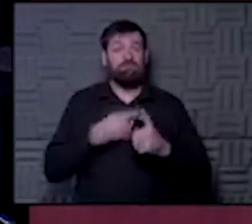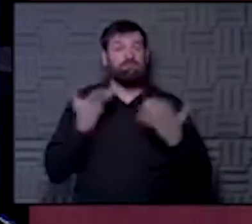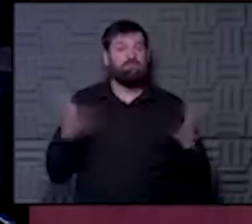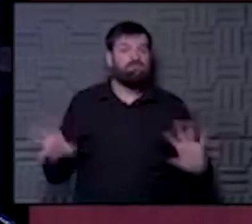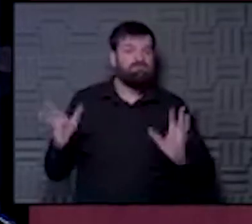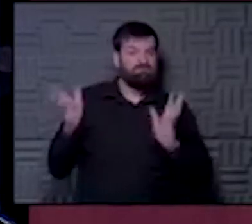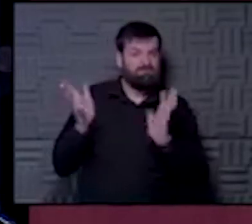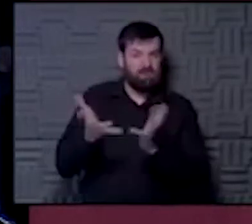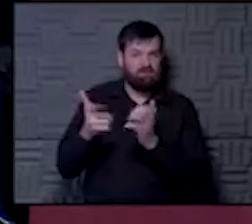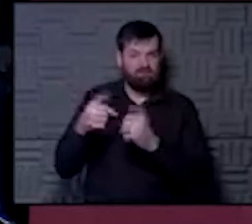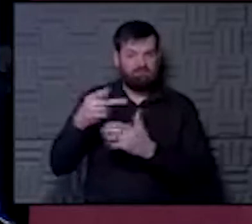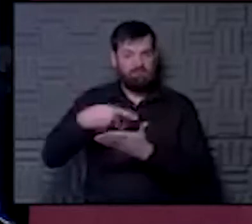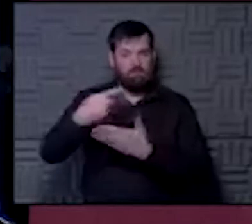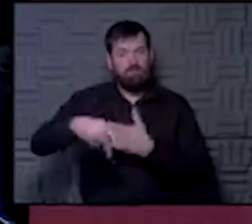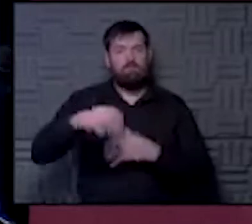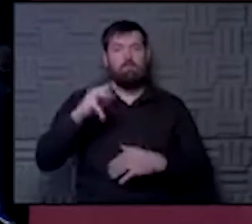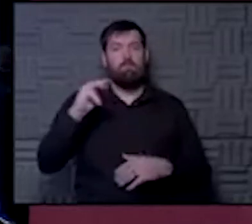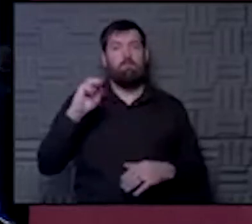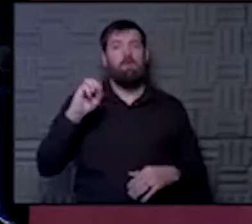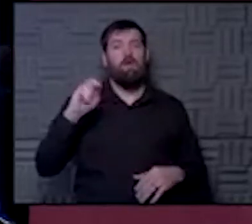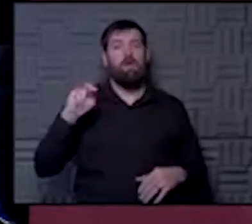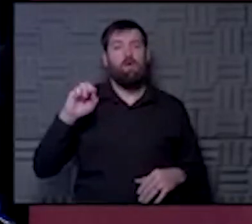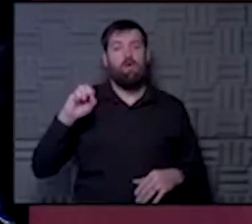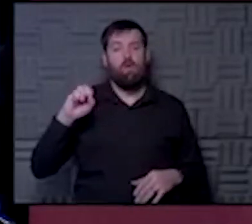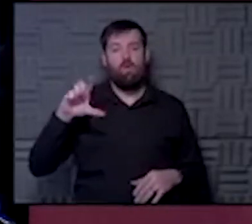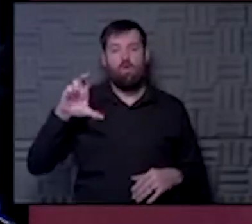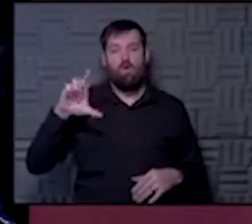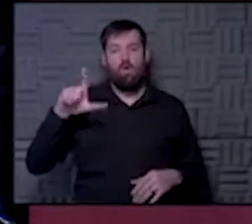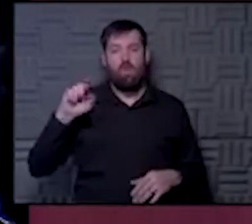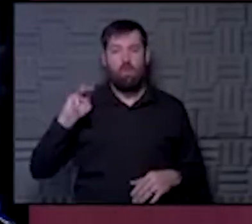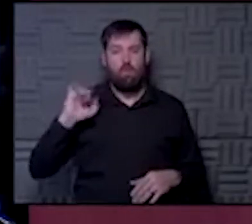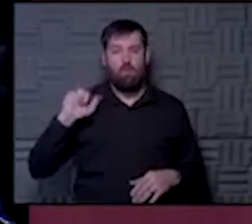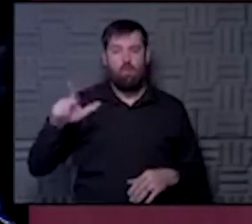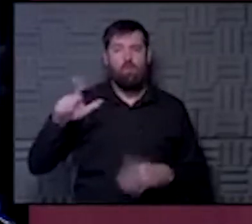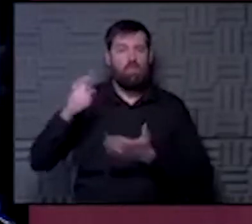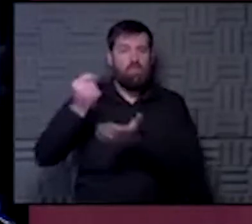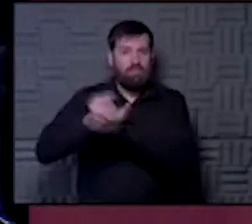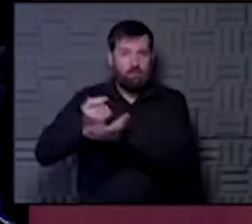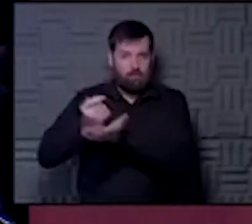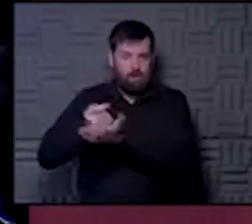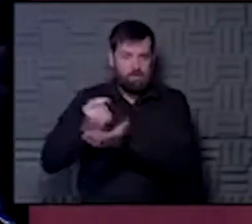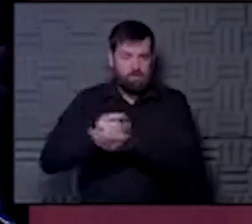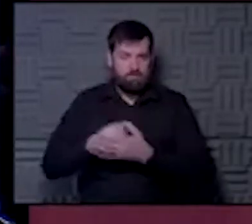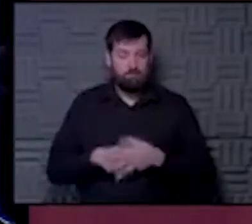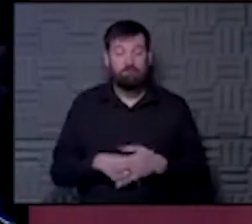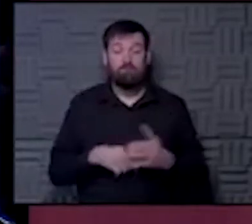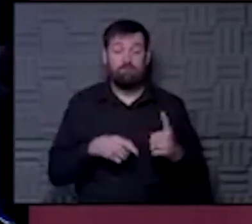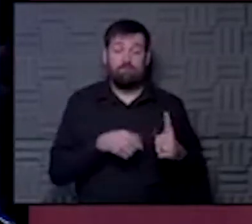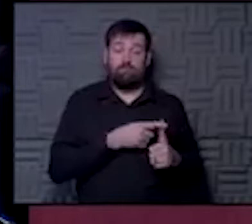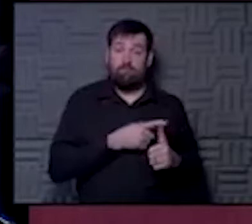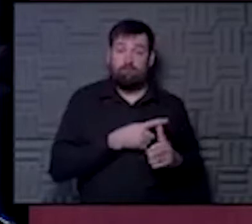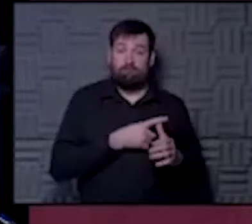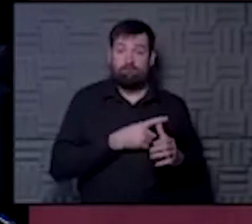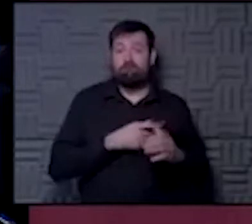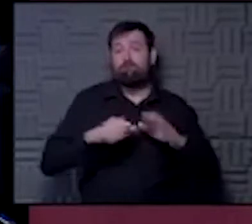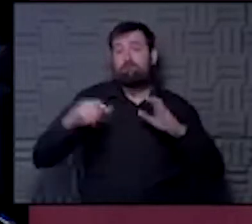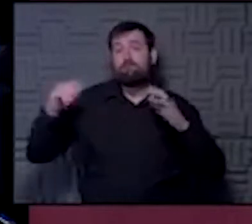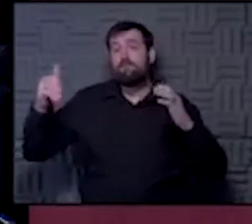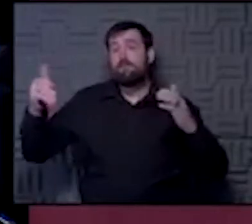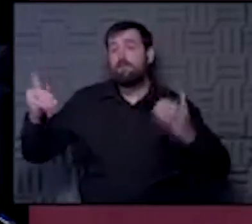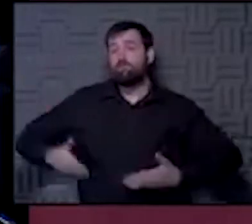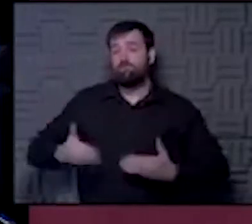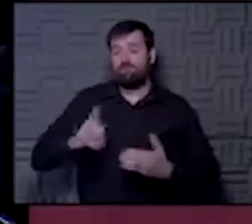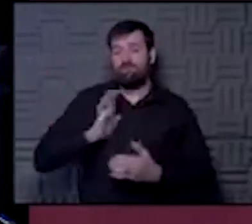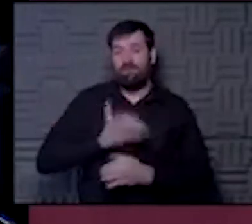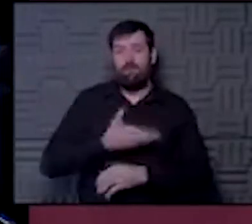on this program about monoclonal antibody therapy. Today, we'd like to start our conversation a little bit differently by introducing you to